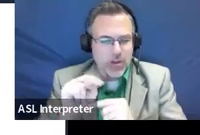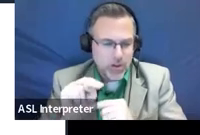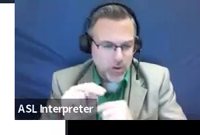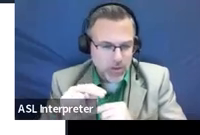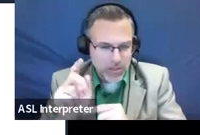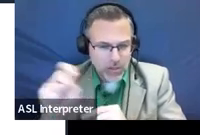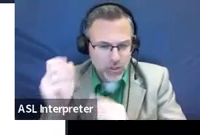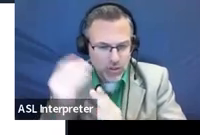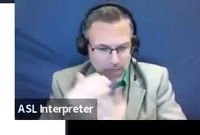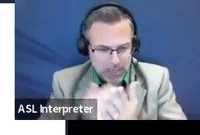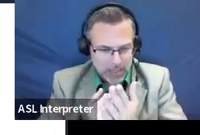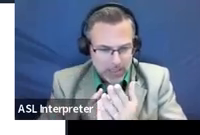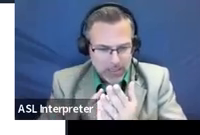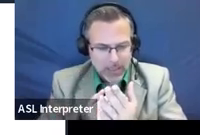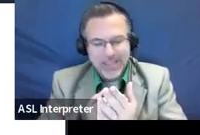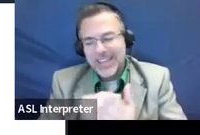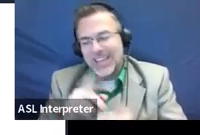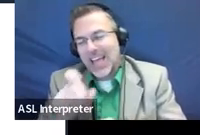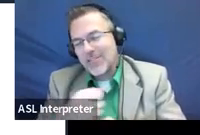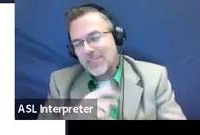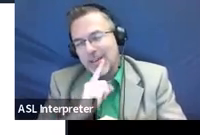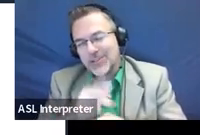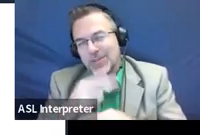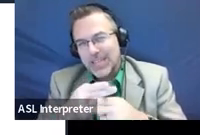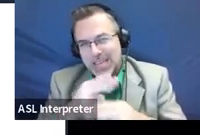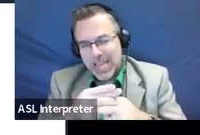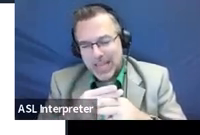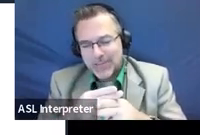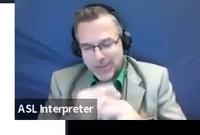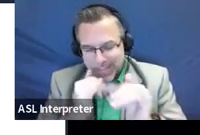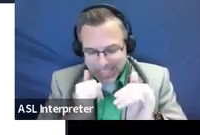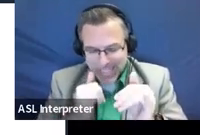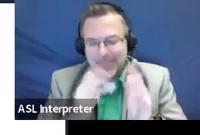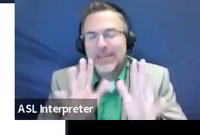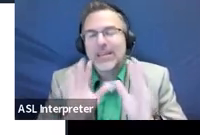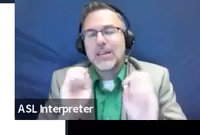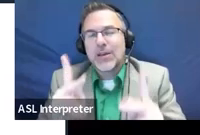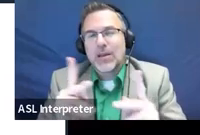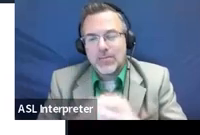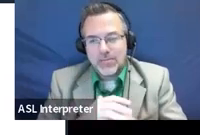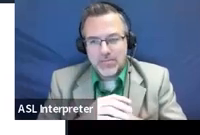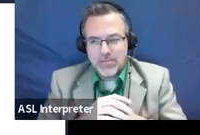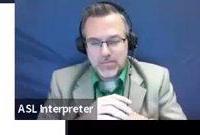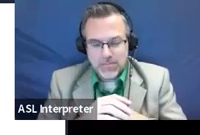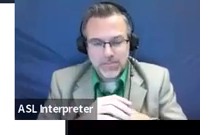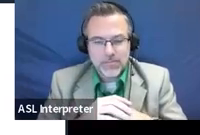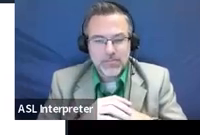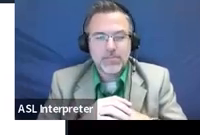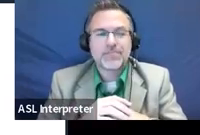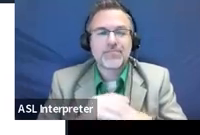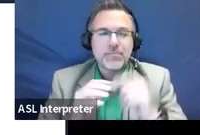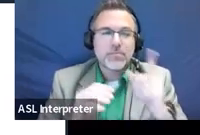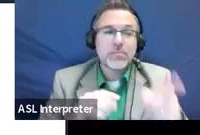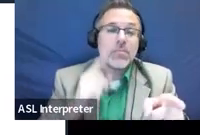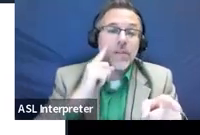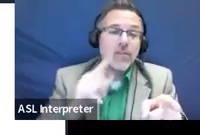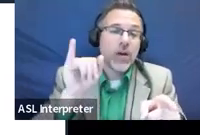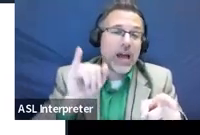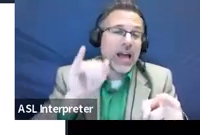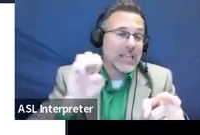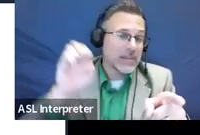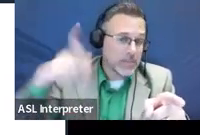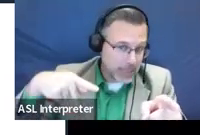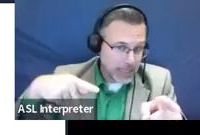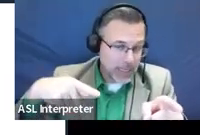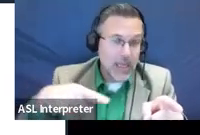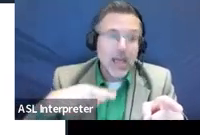checklist. We got to get our names the same because I can't keep track. Okay. Anyway, so this is for the IEP, but it